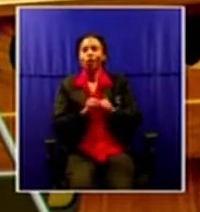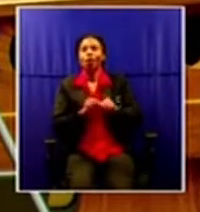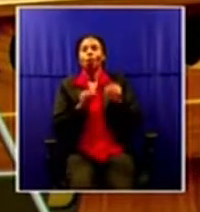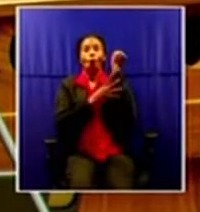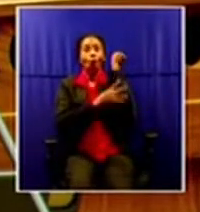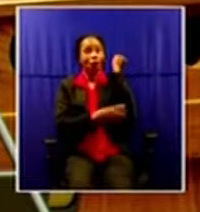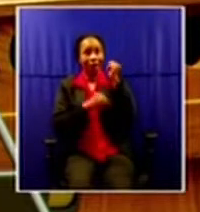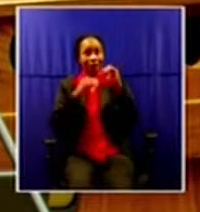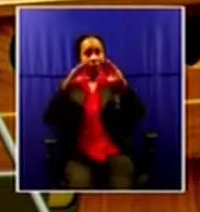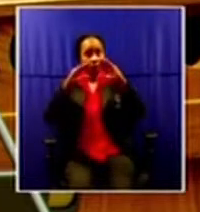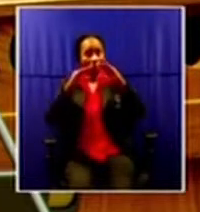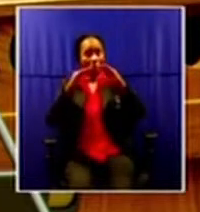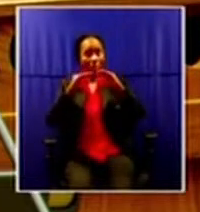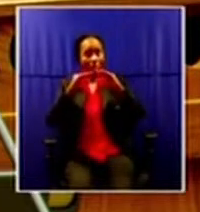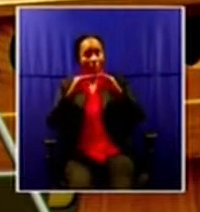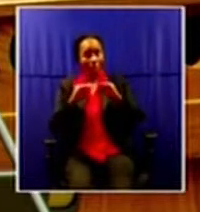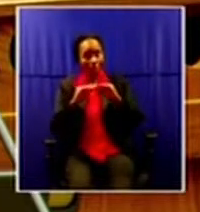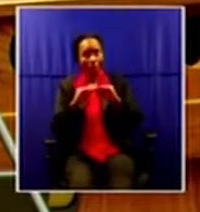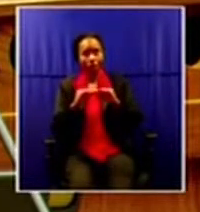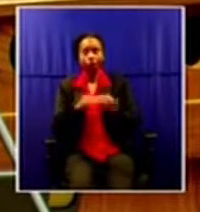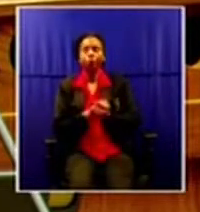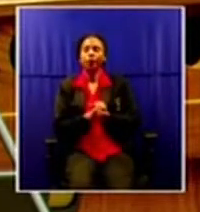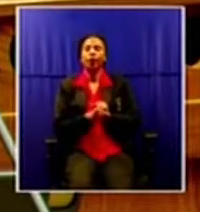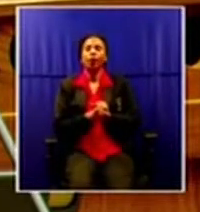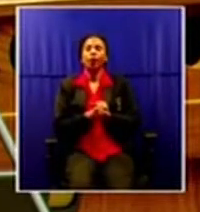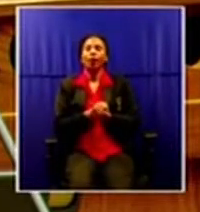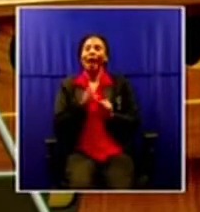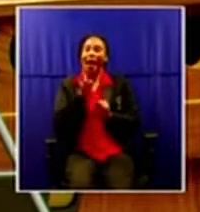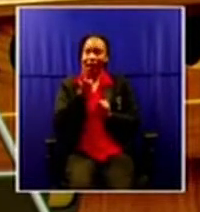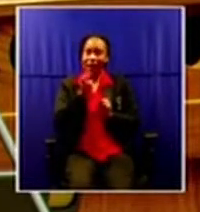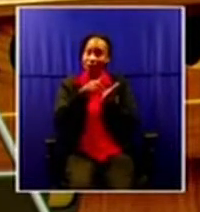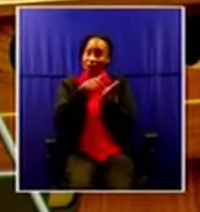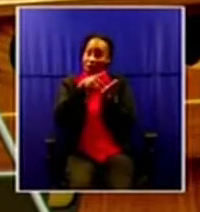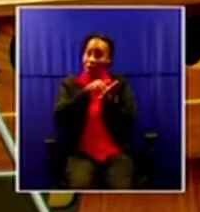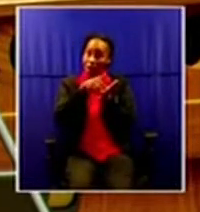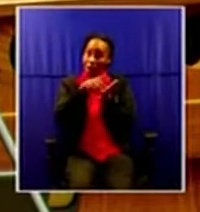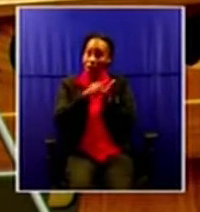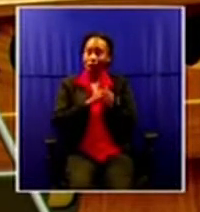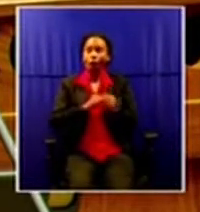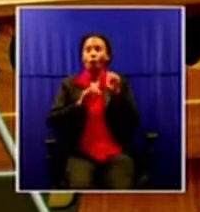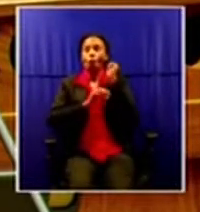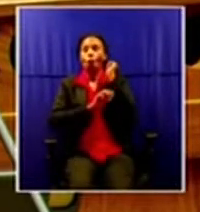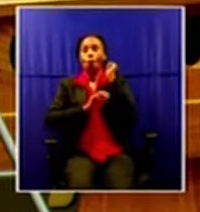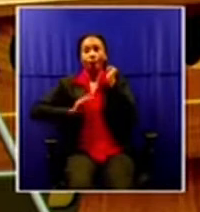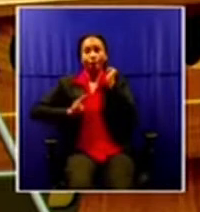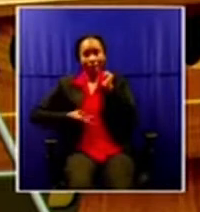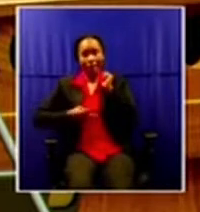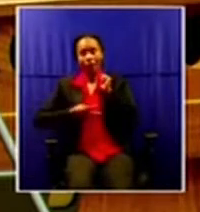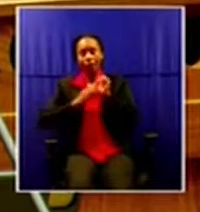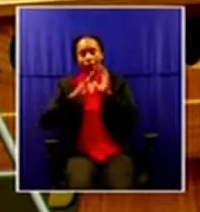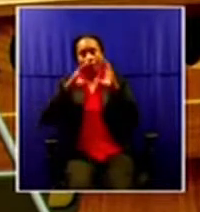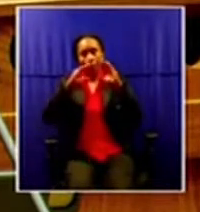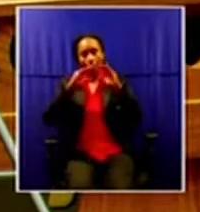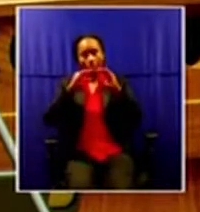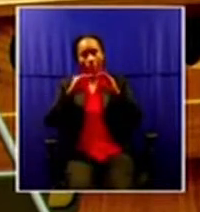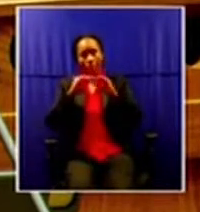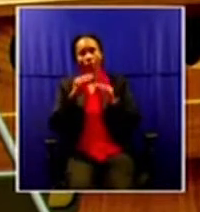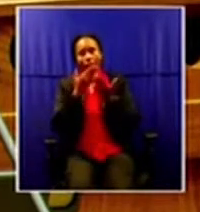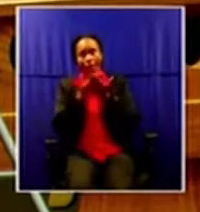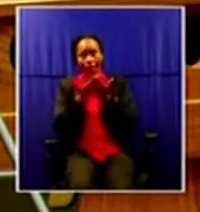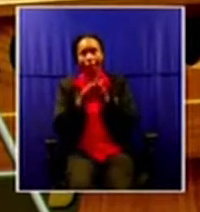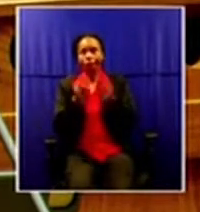We can reduce the vulnerability of women also to violence and abuse. And we